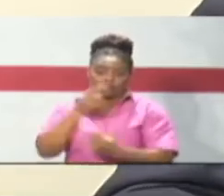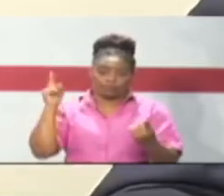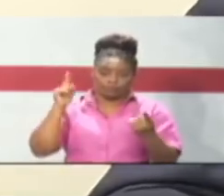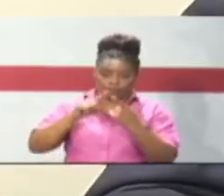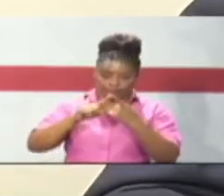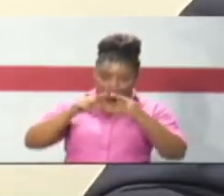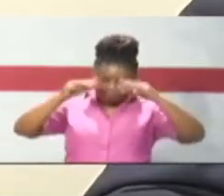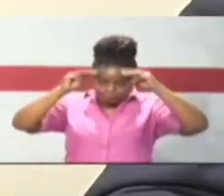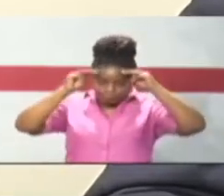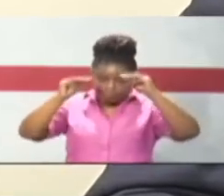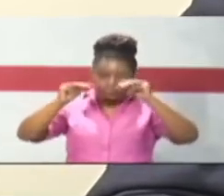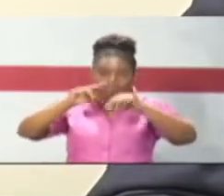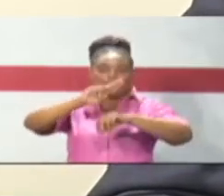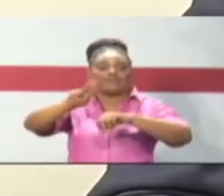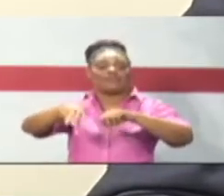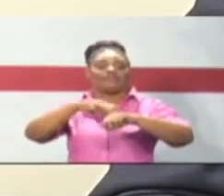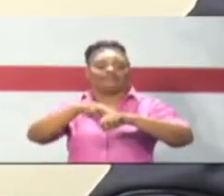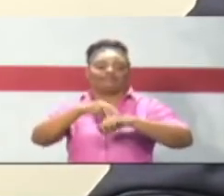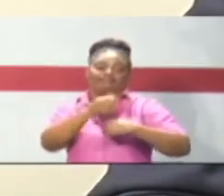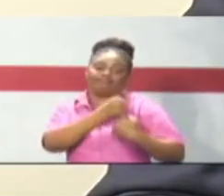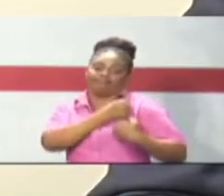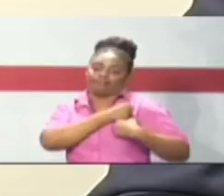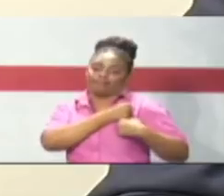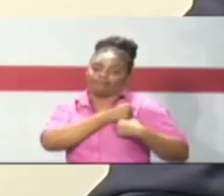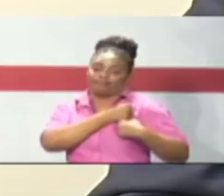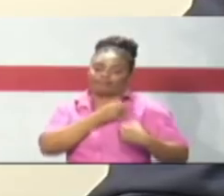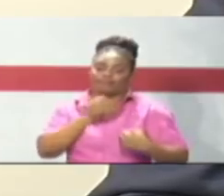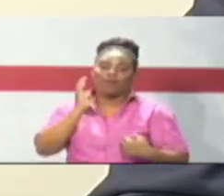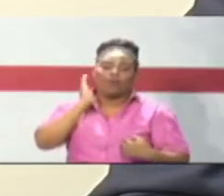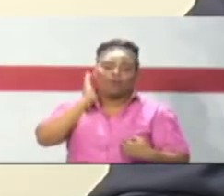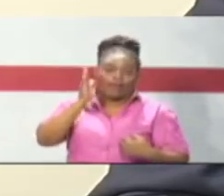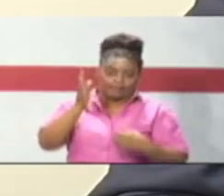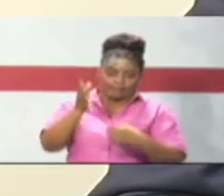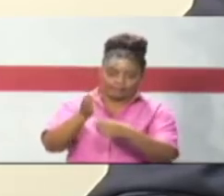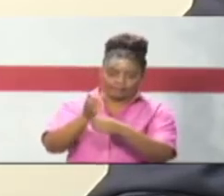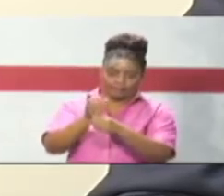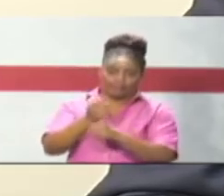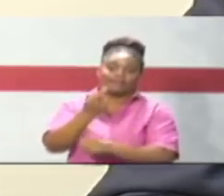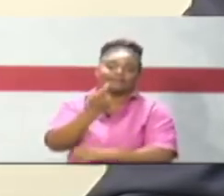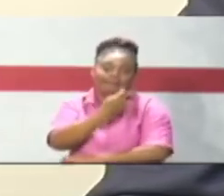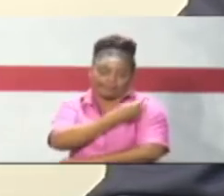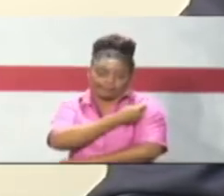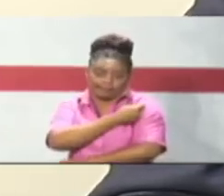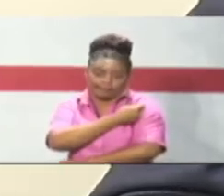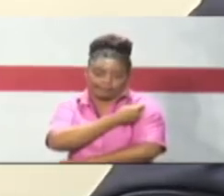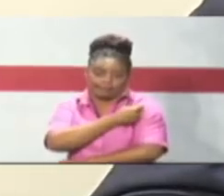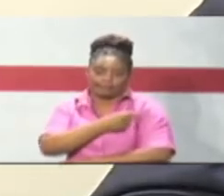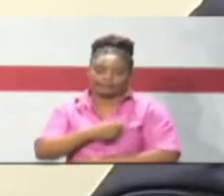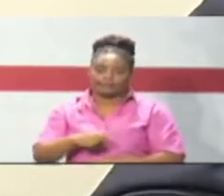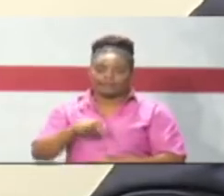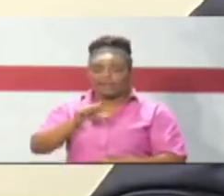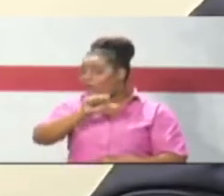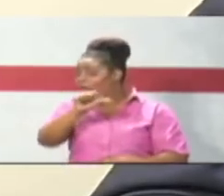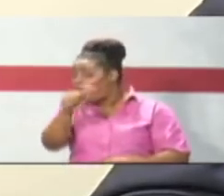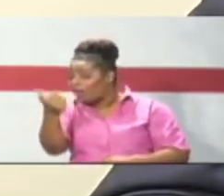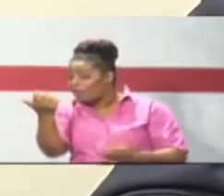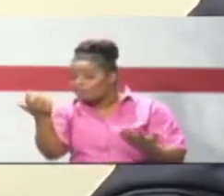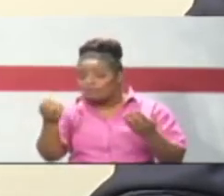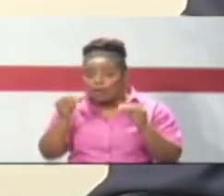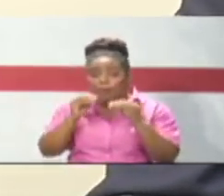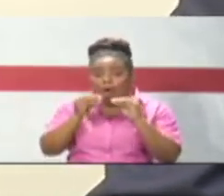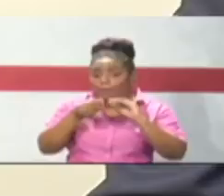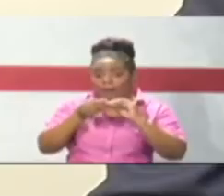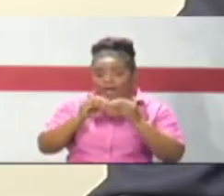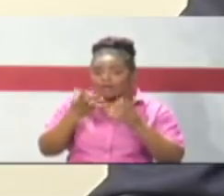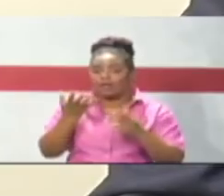Security. So they will take vaccines from us. We have made any amount of vaccines, any